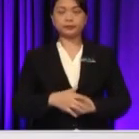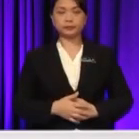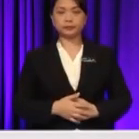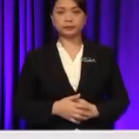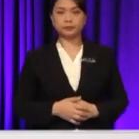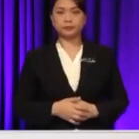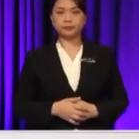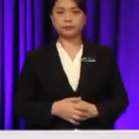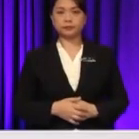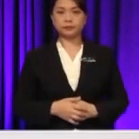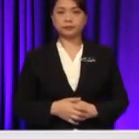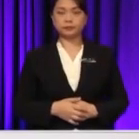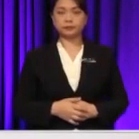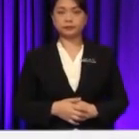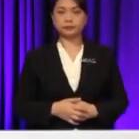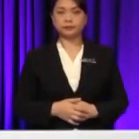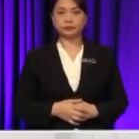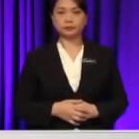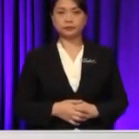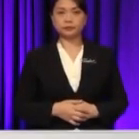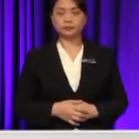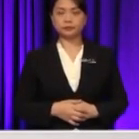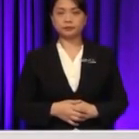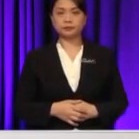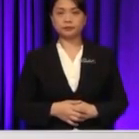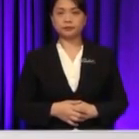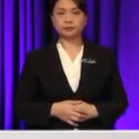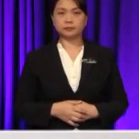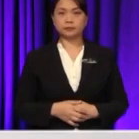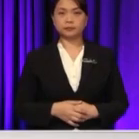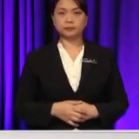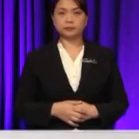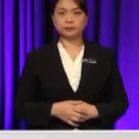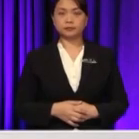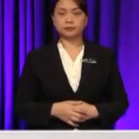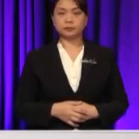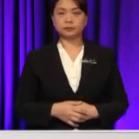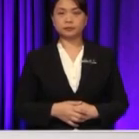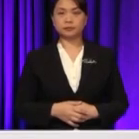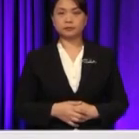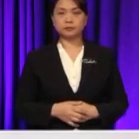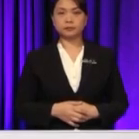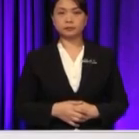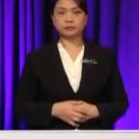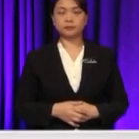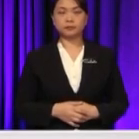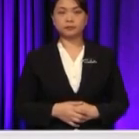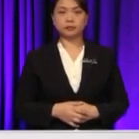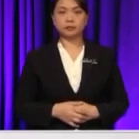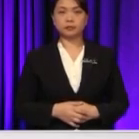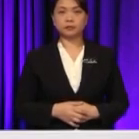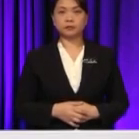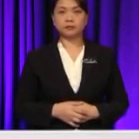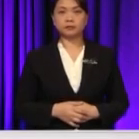Mm-hmm. What about paragraph 3? Is there or is there not a comparison? Sharifa, can you please help me with paragraph 3? Is there